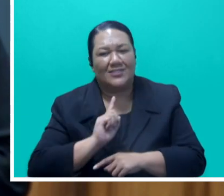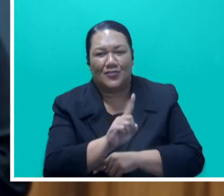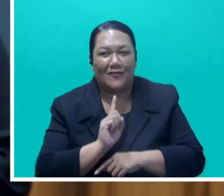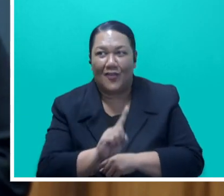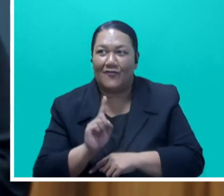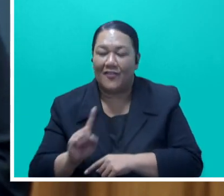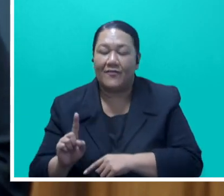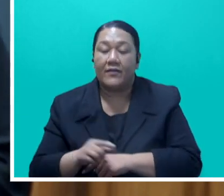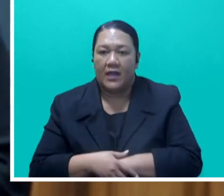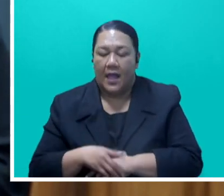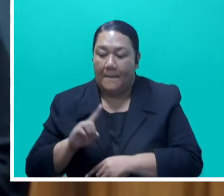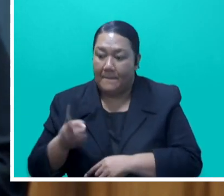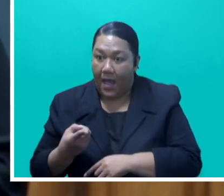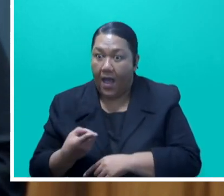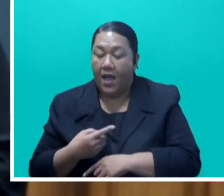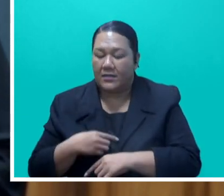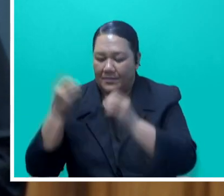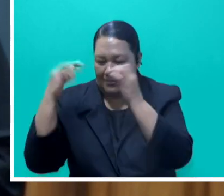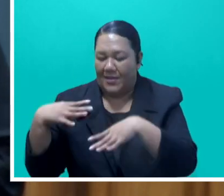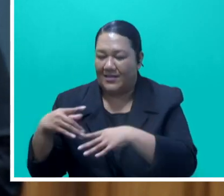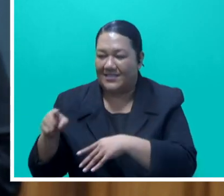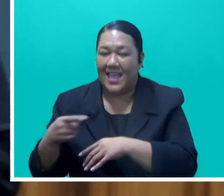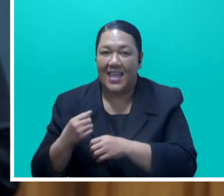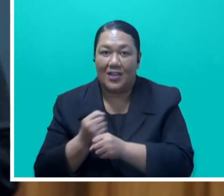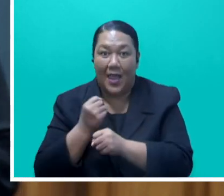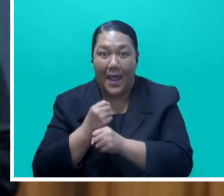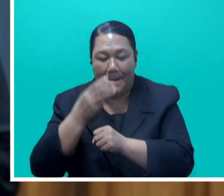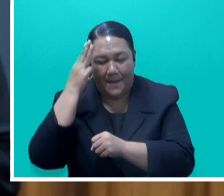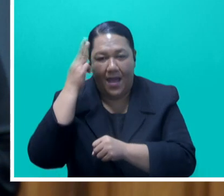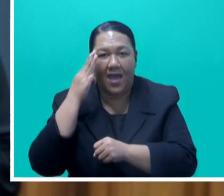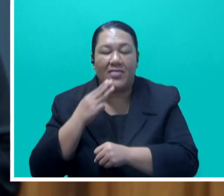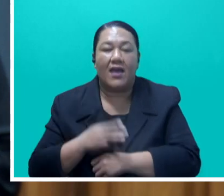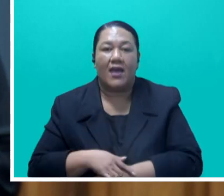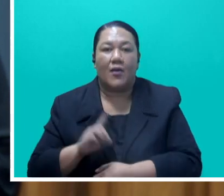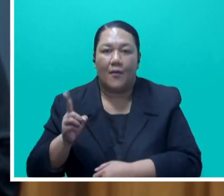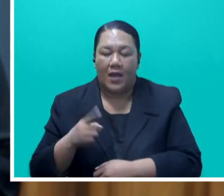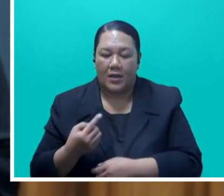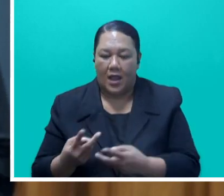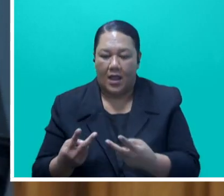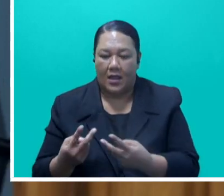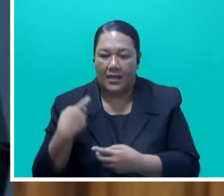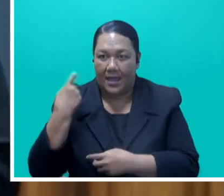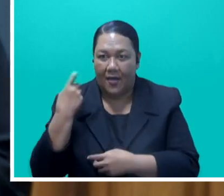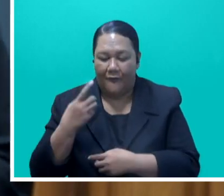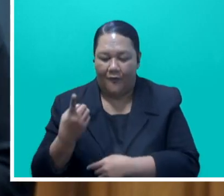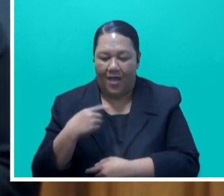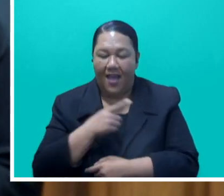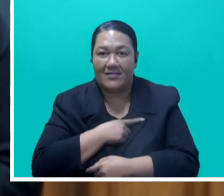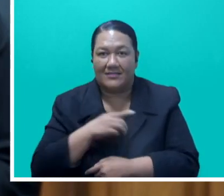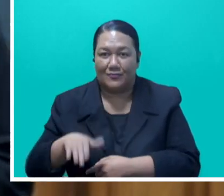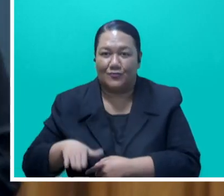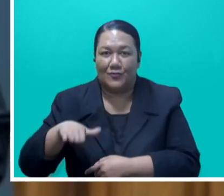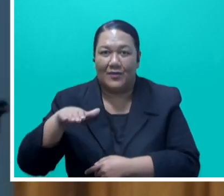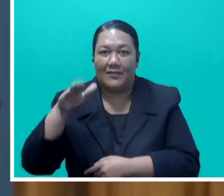My children were blessed to have known their great-grandmother, who at times took the liberty of looking after them as well. Mr. Speaker,